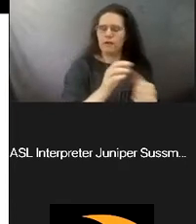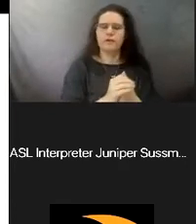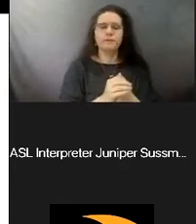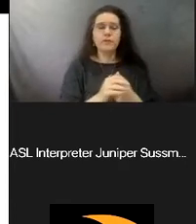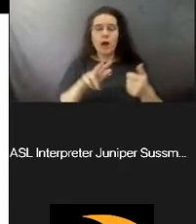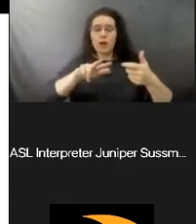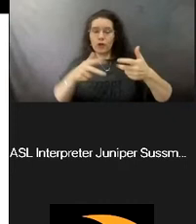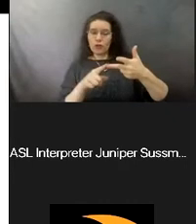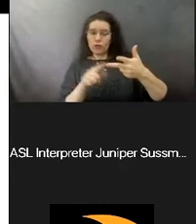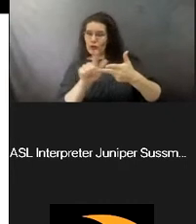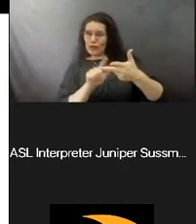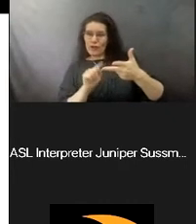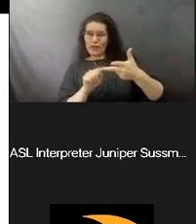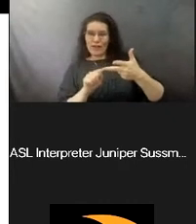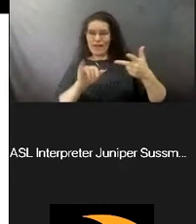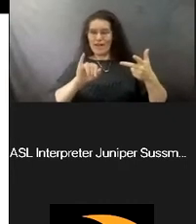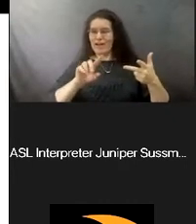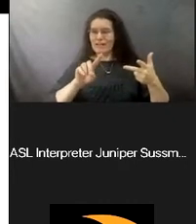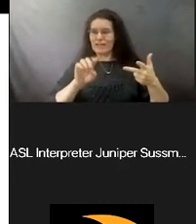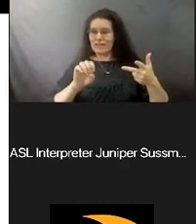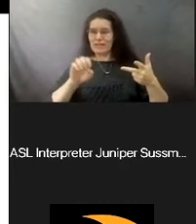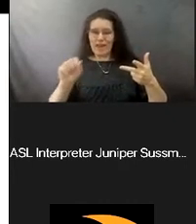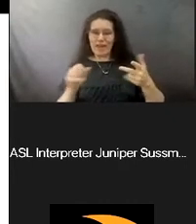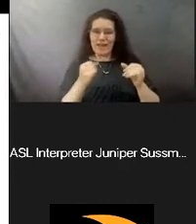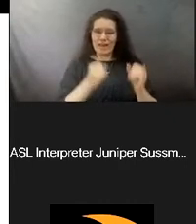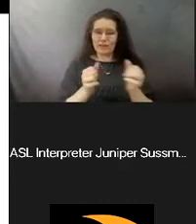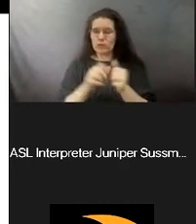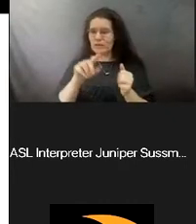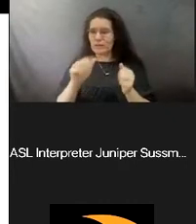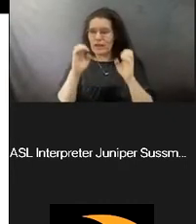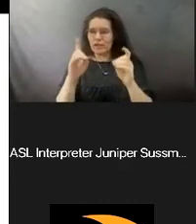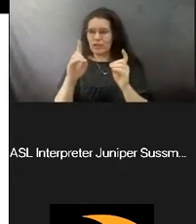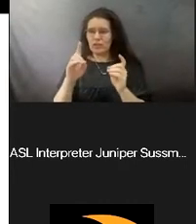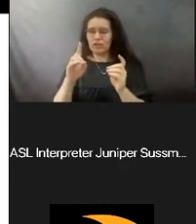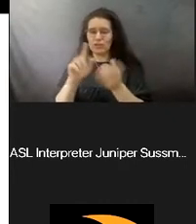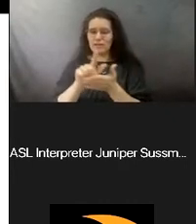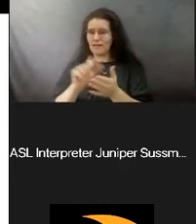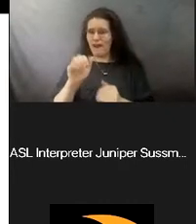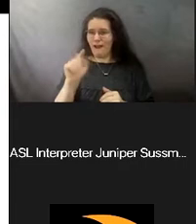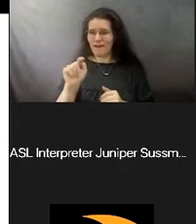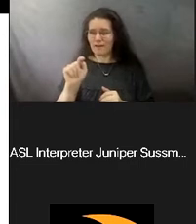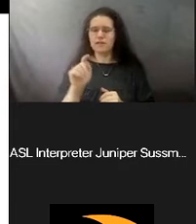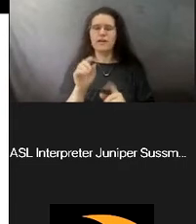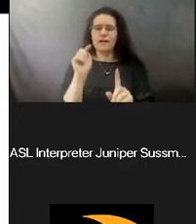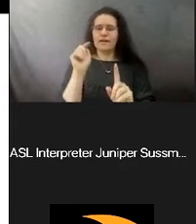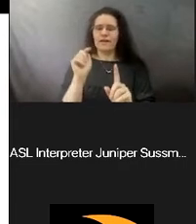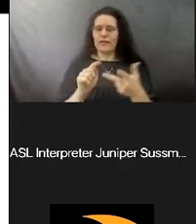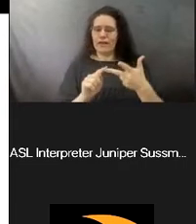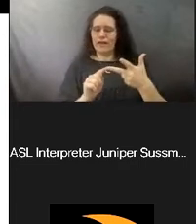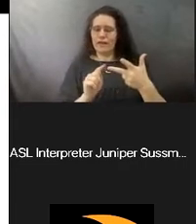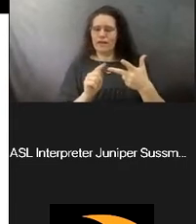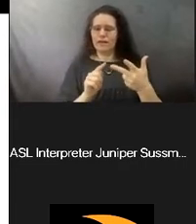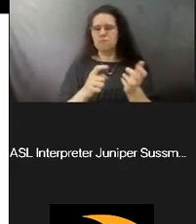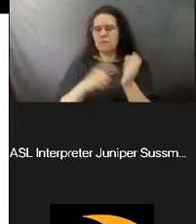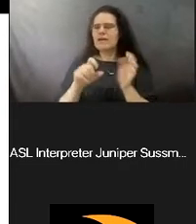here is the Individuals with Disabilities Education Act, IDEA, which requires states